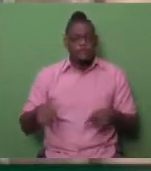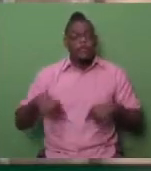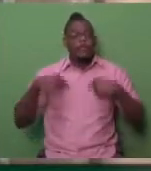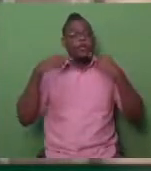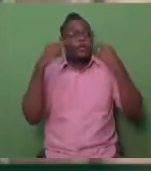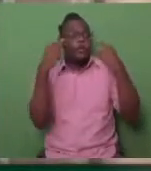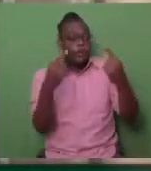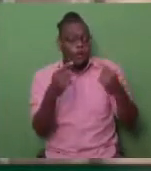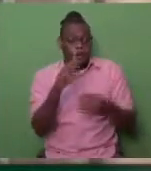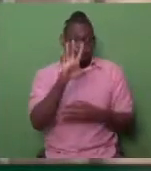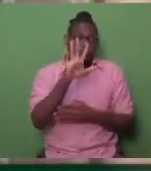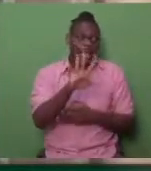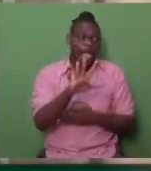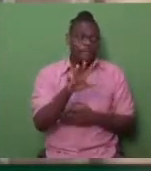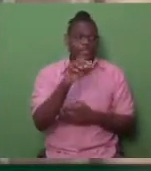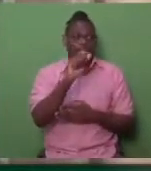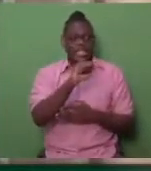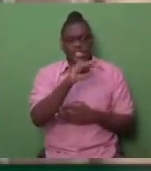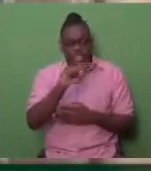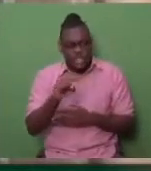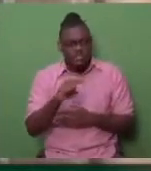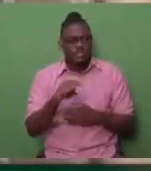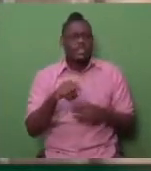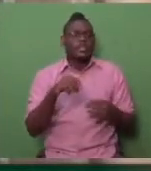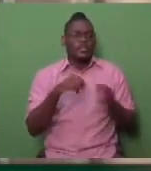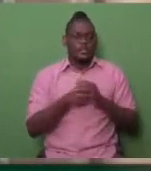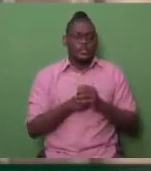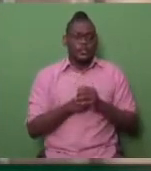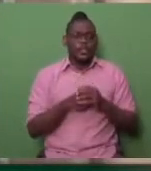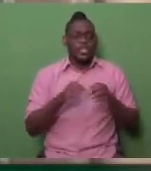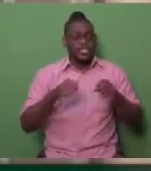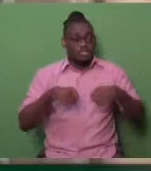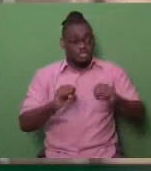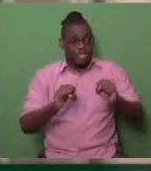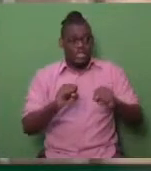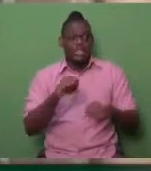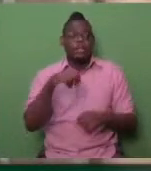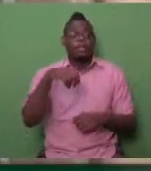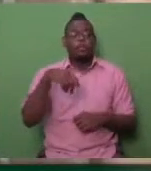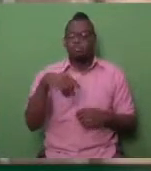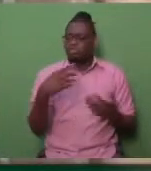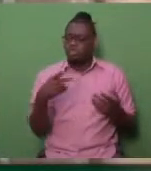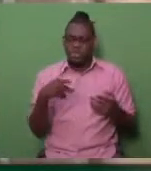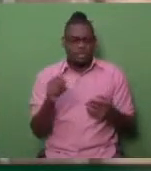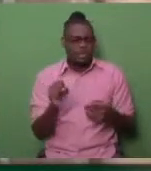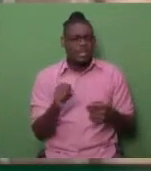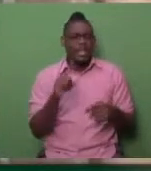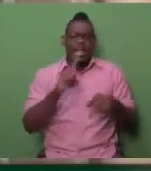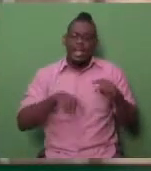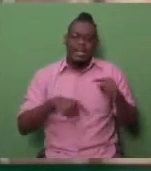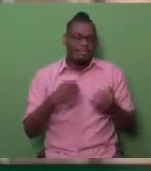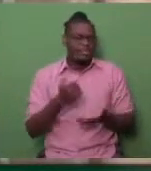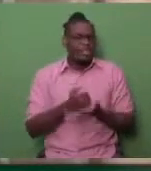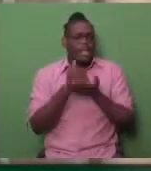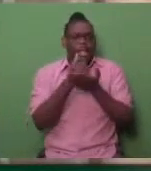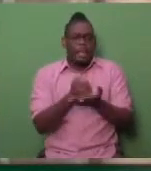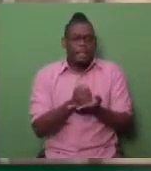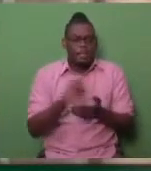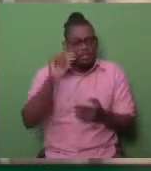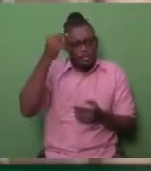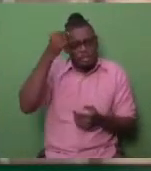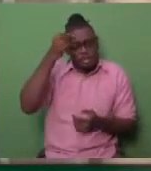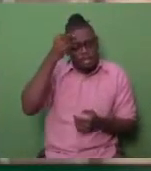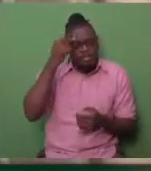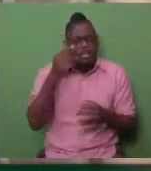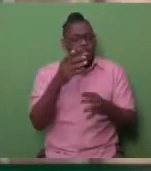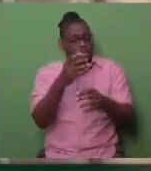45A, 45C, St. Vincent Street, Port of Spain, and you cannot access government assistance, or you cannot get your salary relief grant of